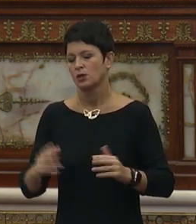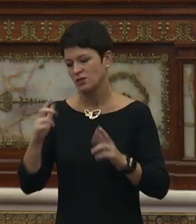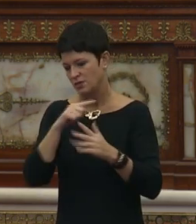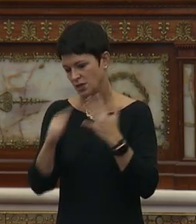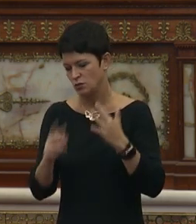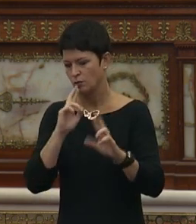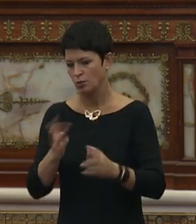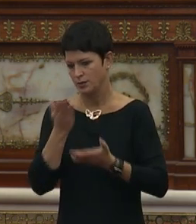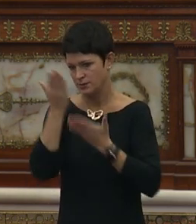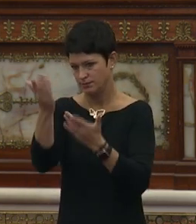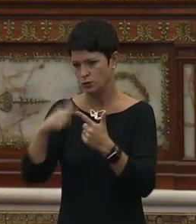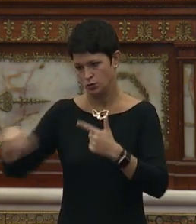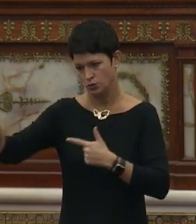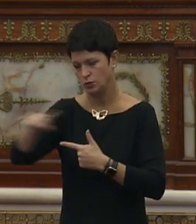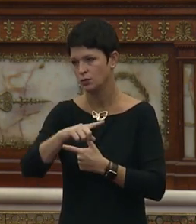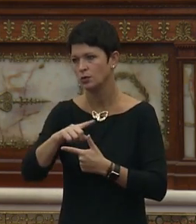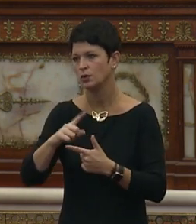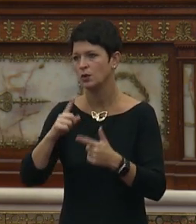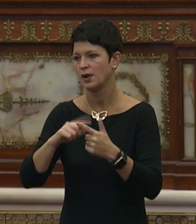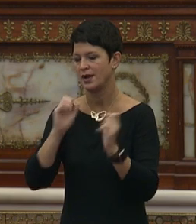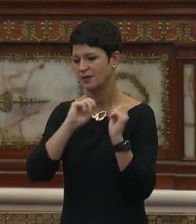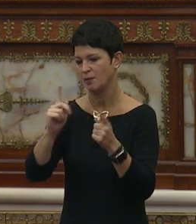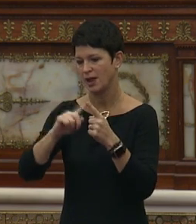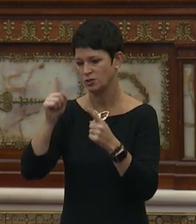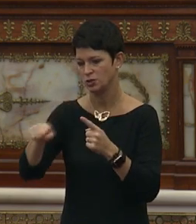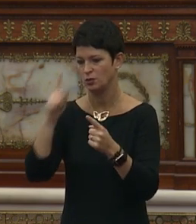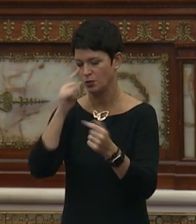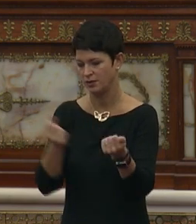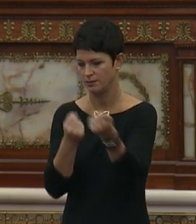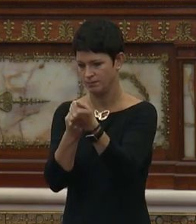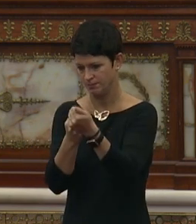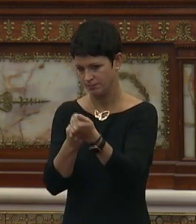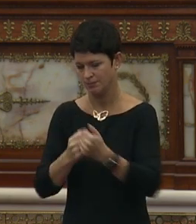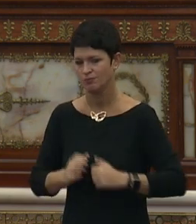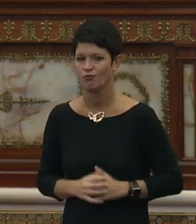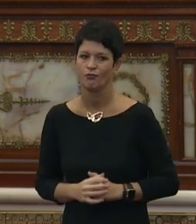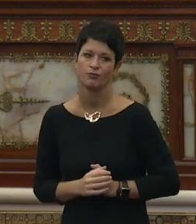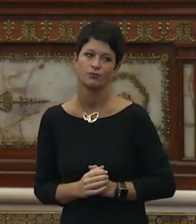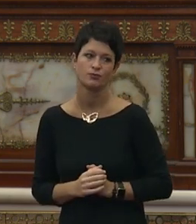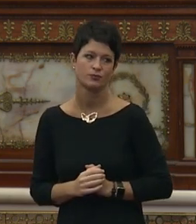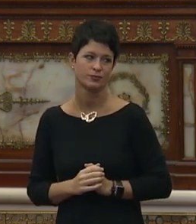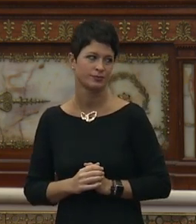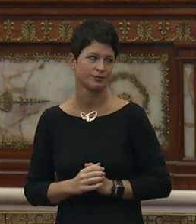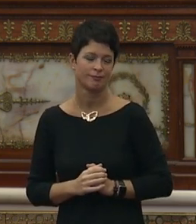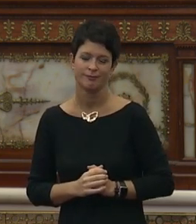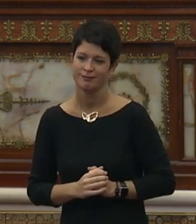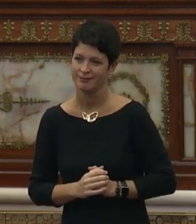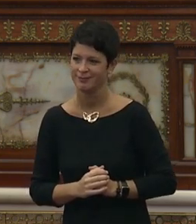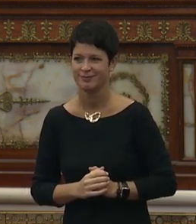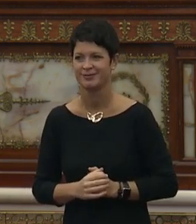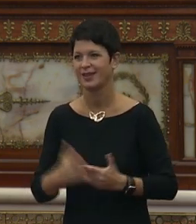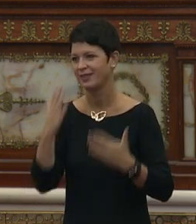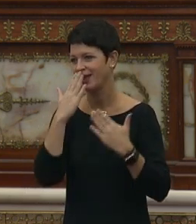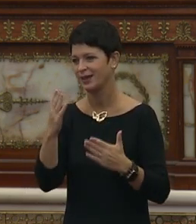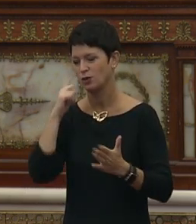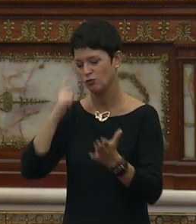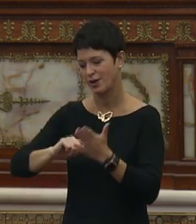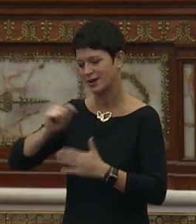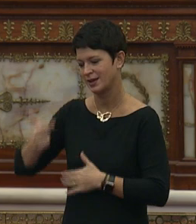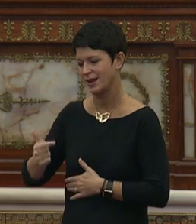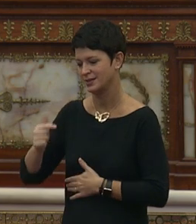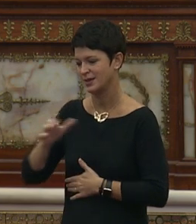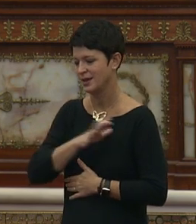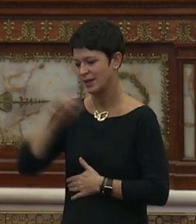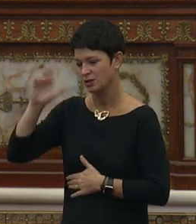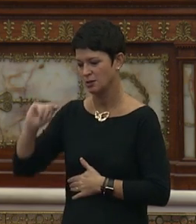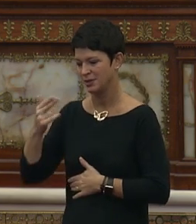Respectfully reports it as considered the same and returns the attached bills to council with a favorable recommendation. Thank you. Chair recognizes Councilman